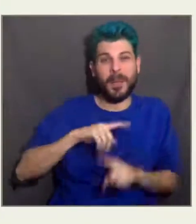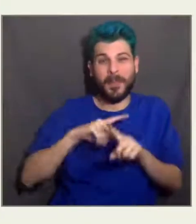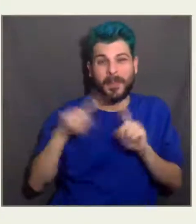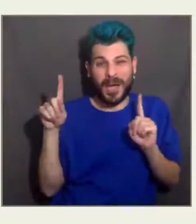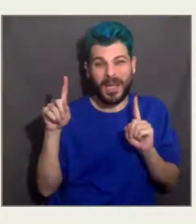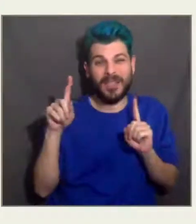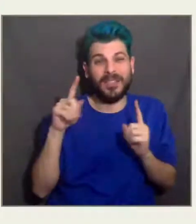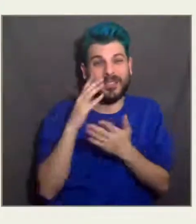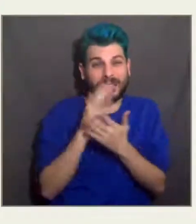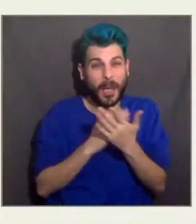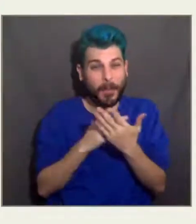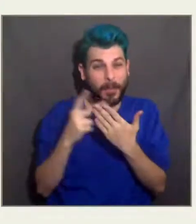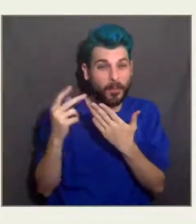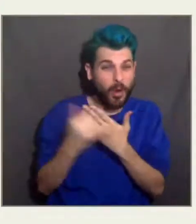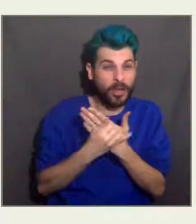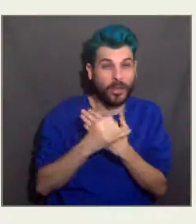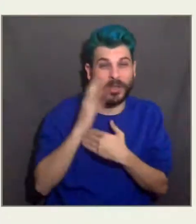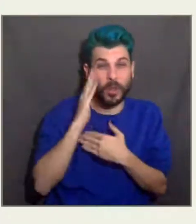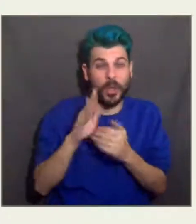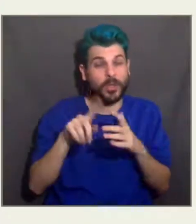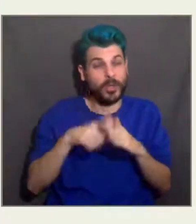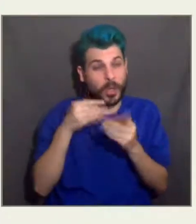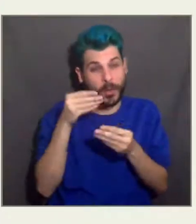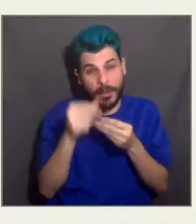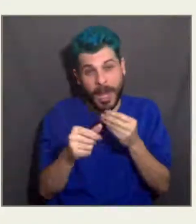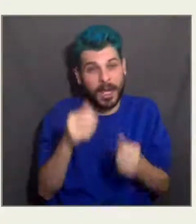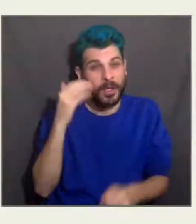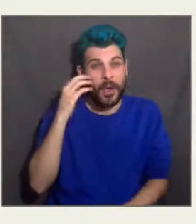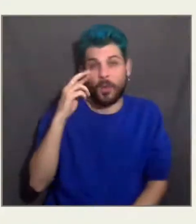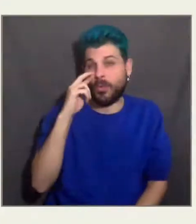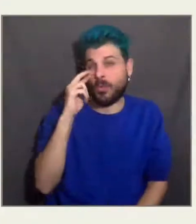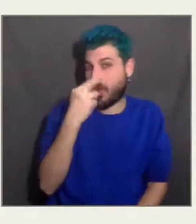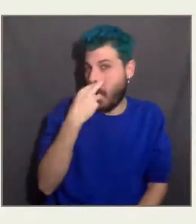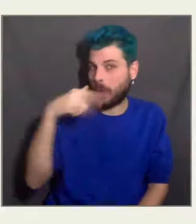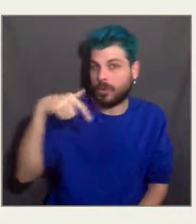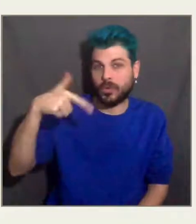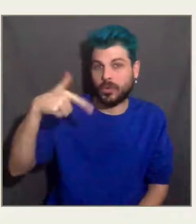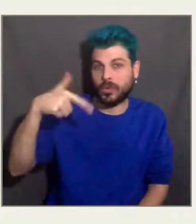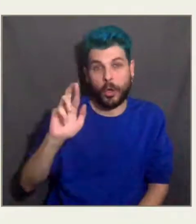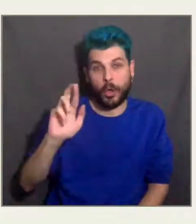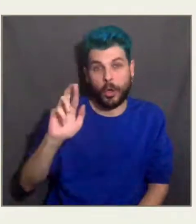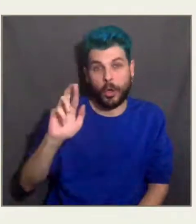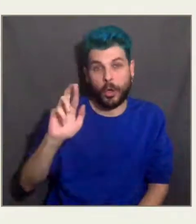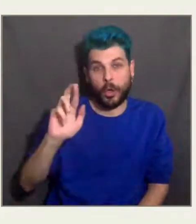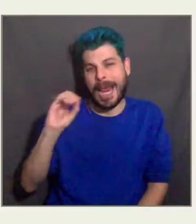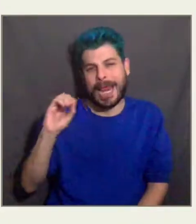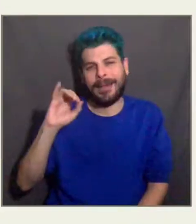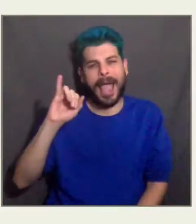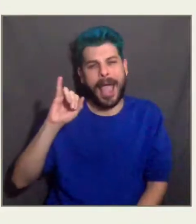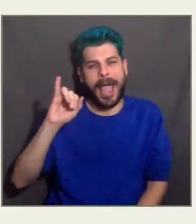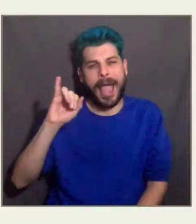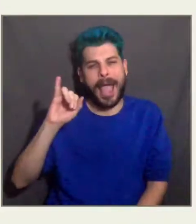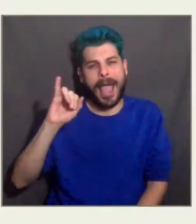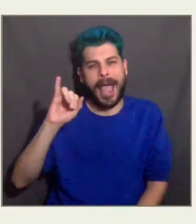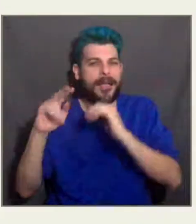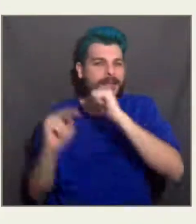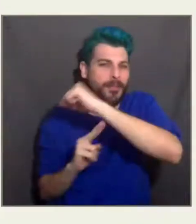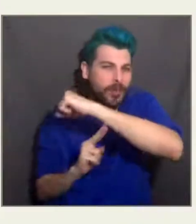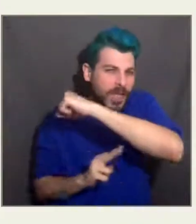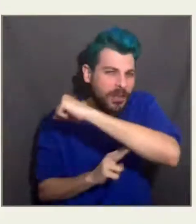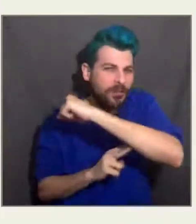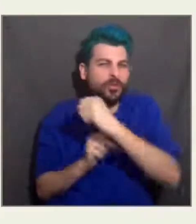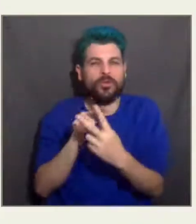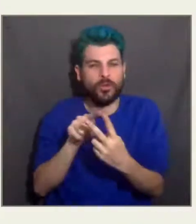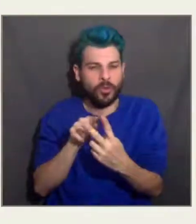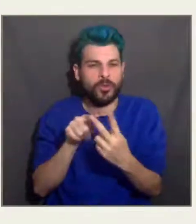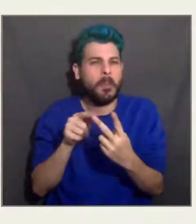know about, like I-5 Bridge and Rose Quarter. And a lot of the other projects that we know about in the region,